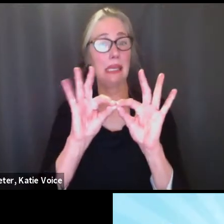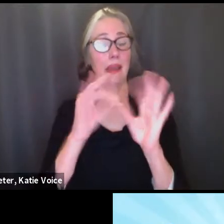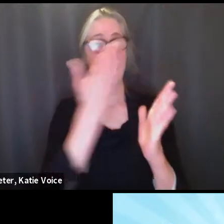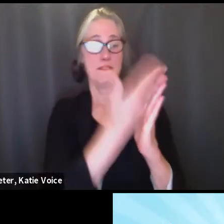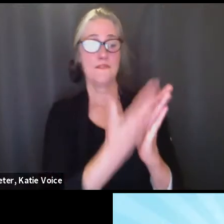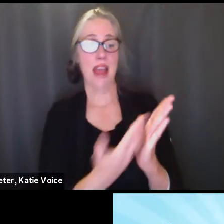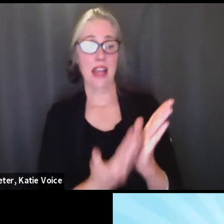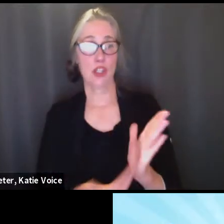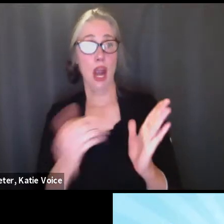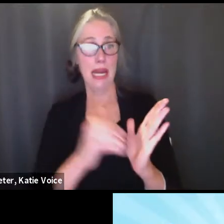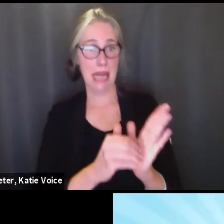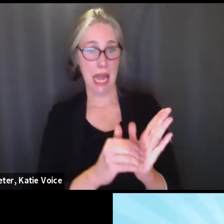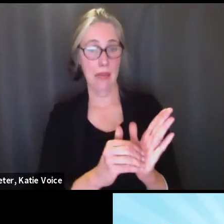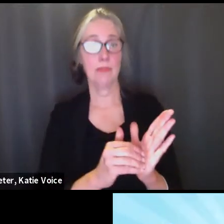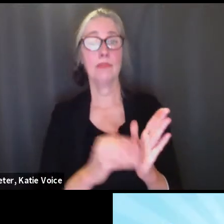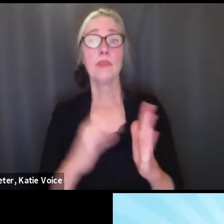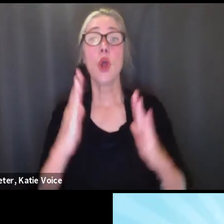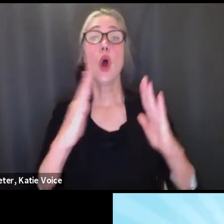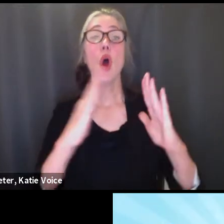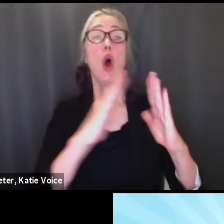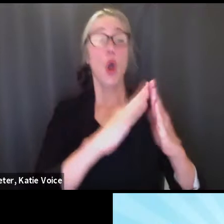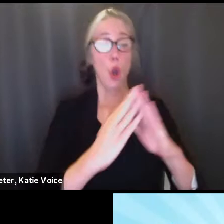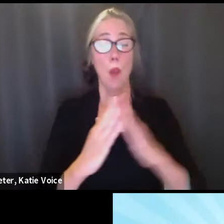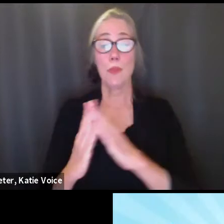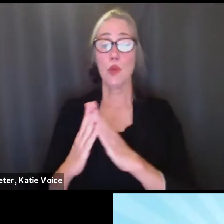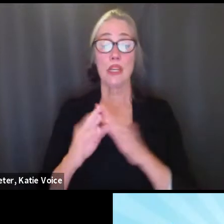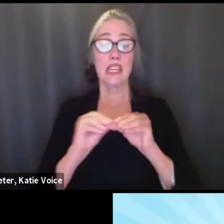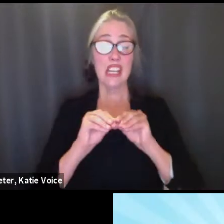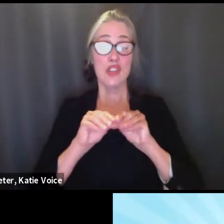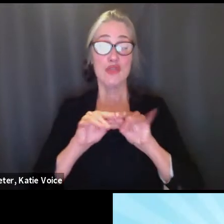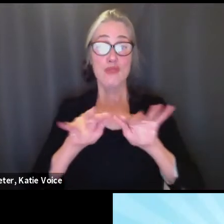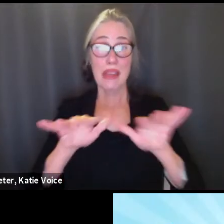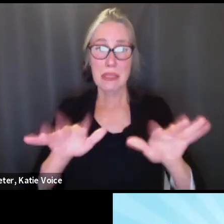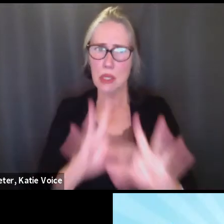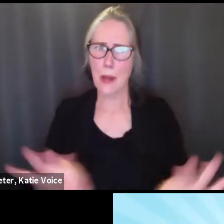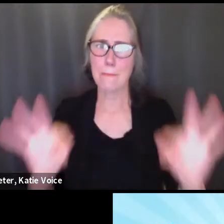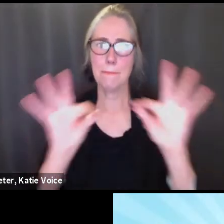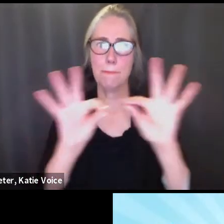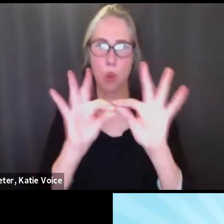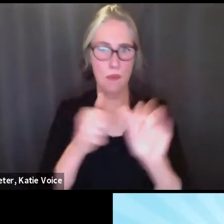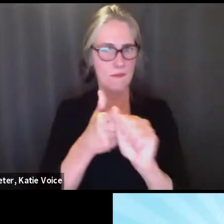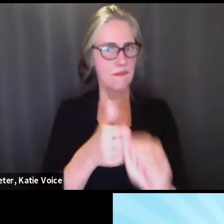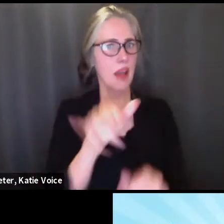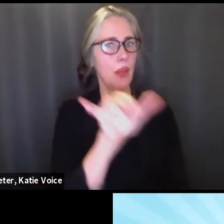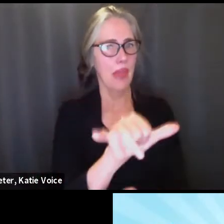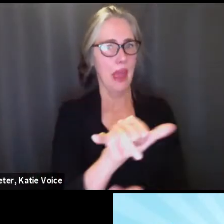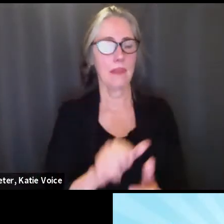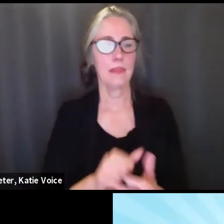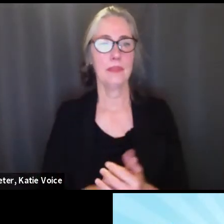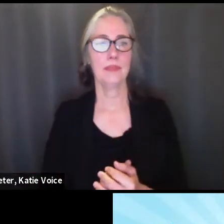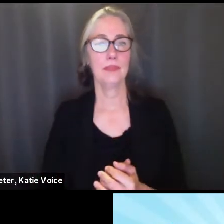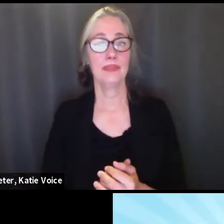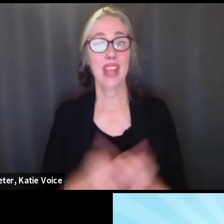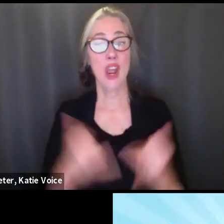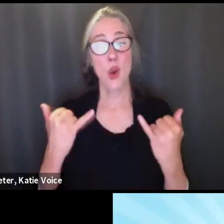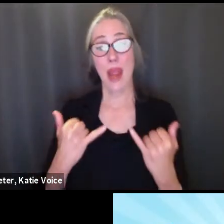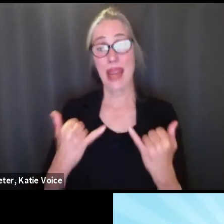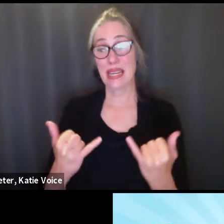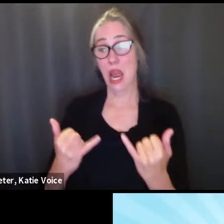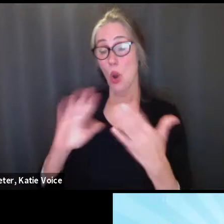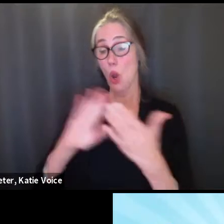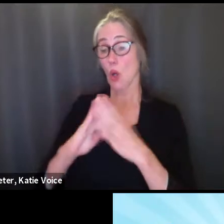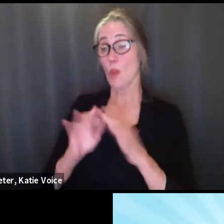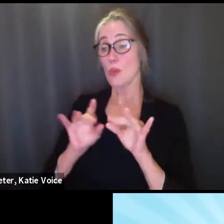Community transmission is going to be important to follow, and right now Our community transmission level